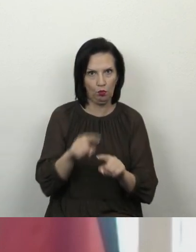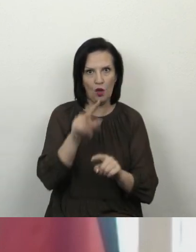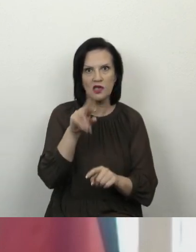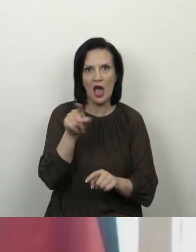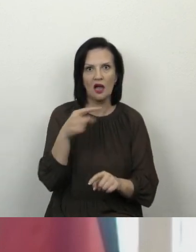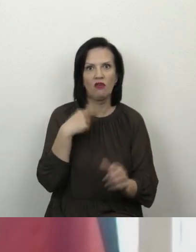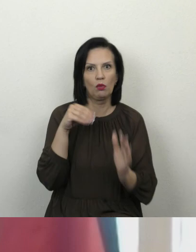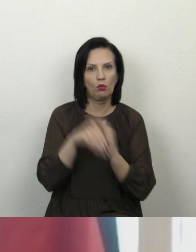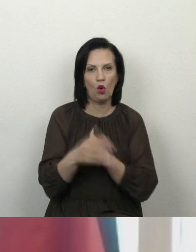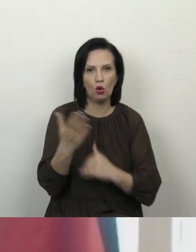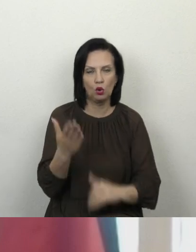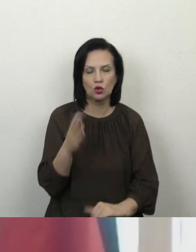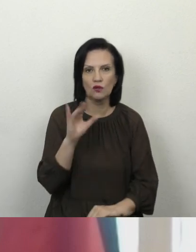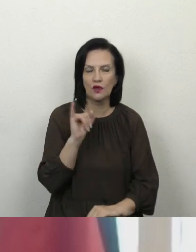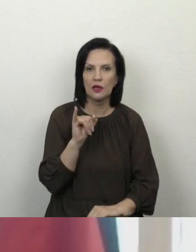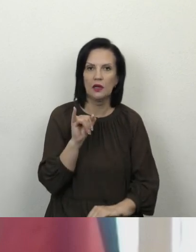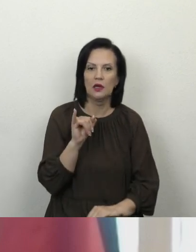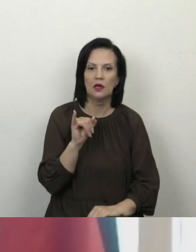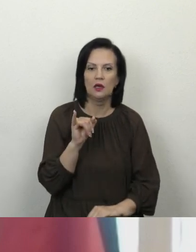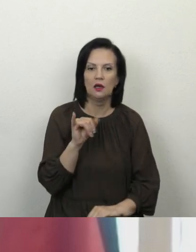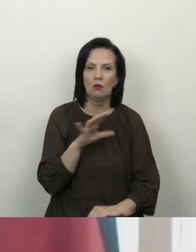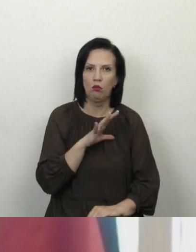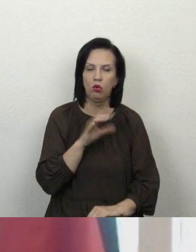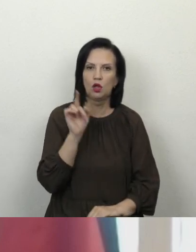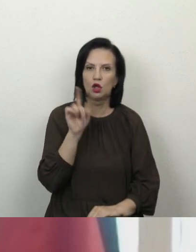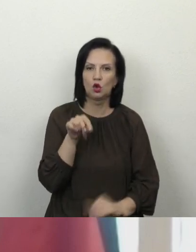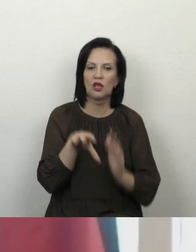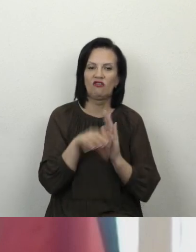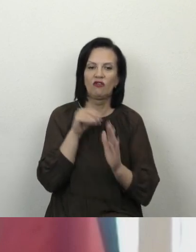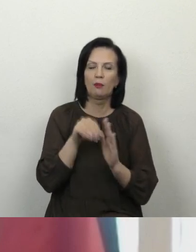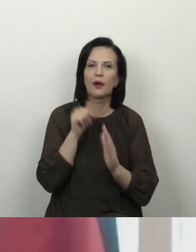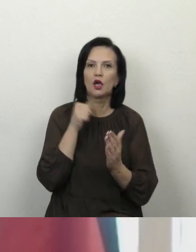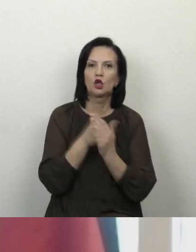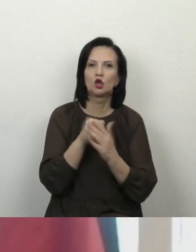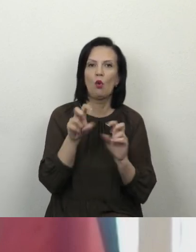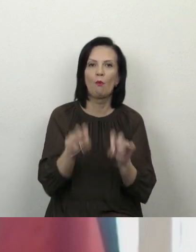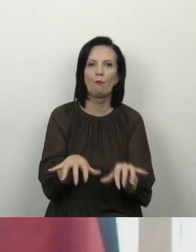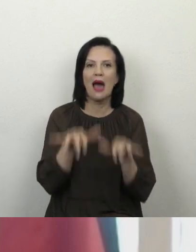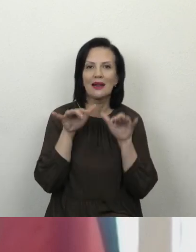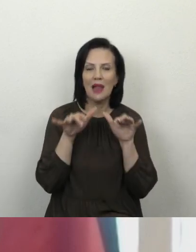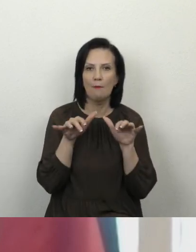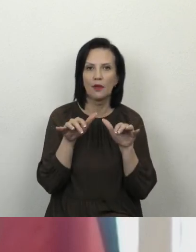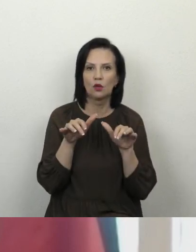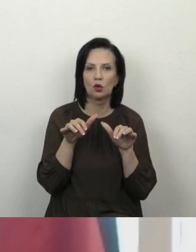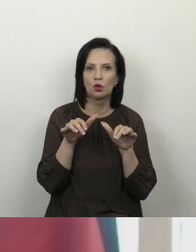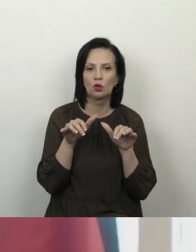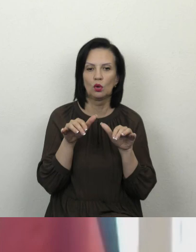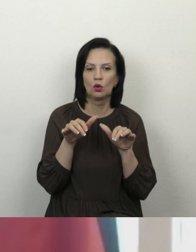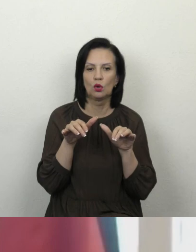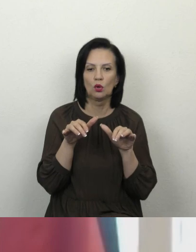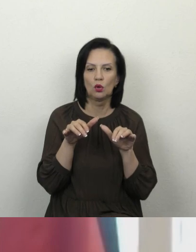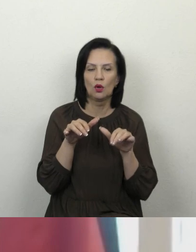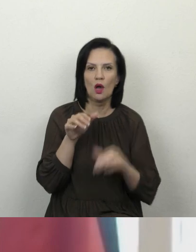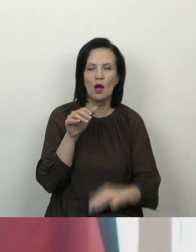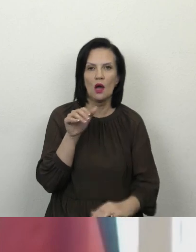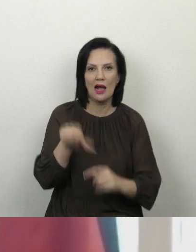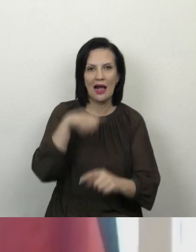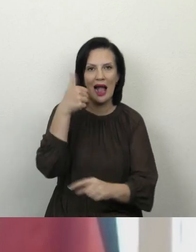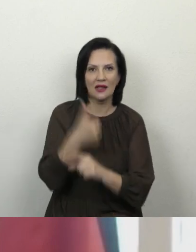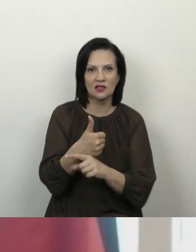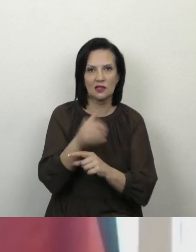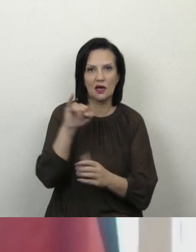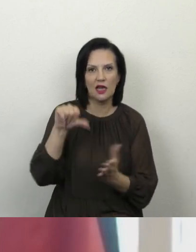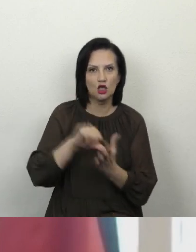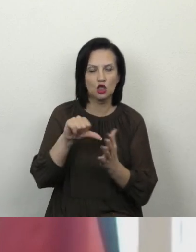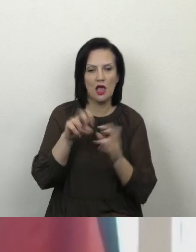parliament, the election of the Chancellor in the parliament. the member of parliament is not allowed to take a